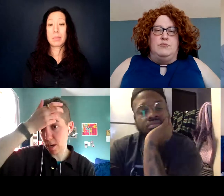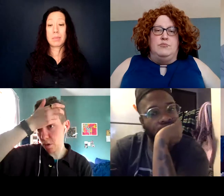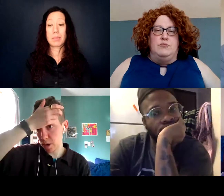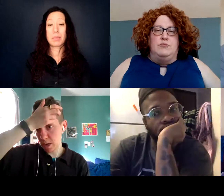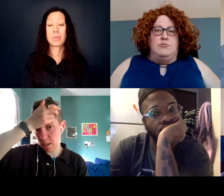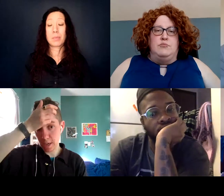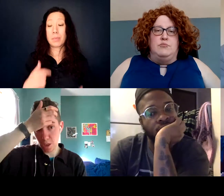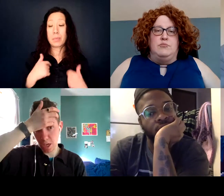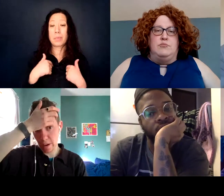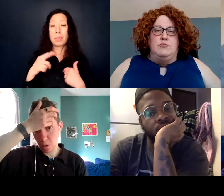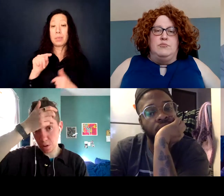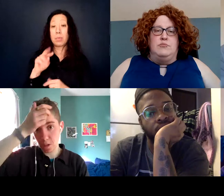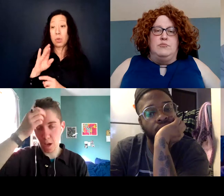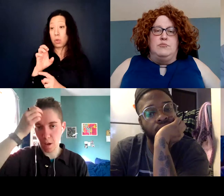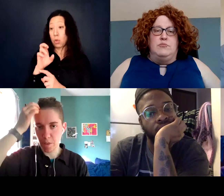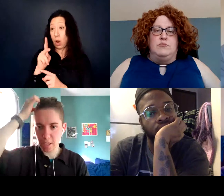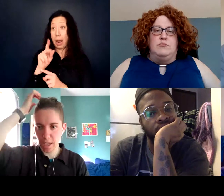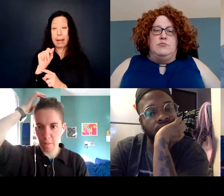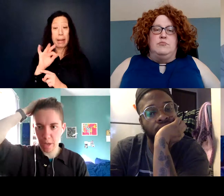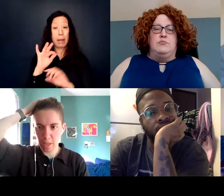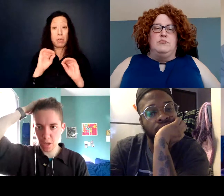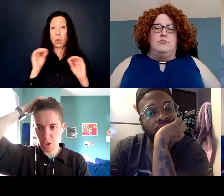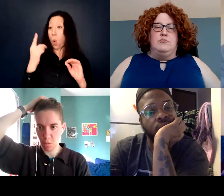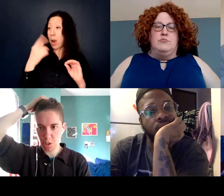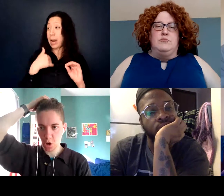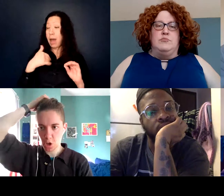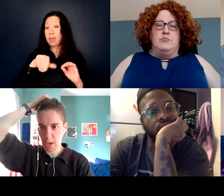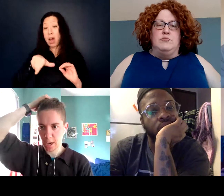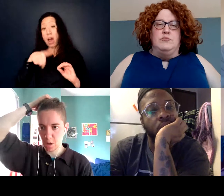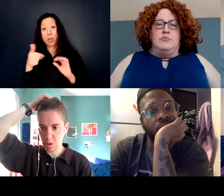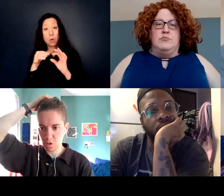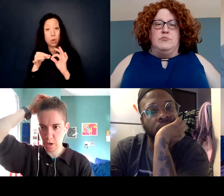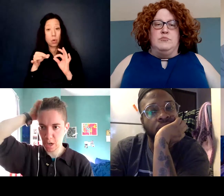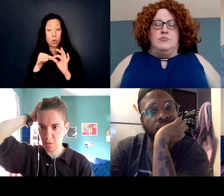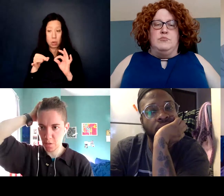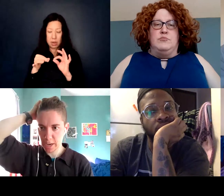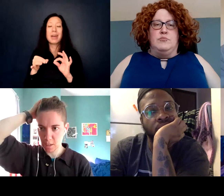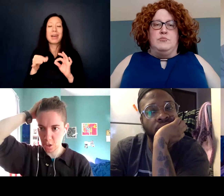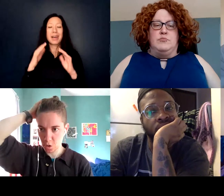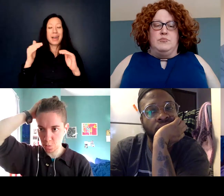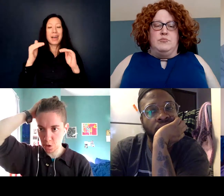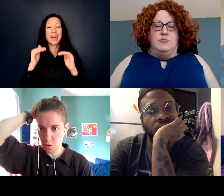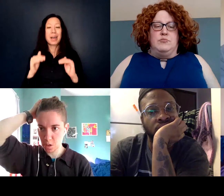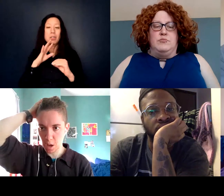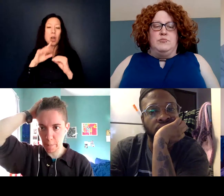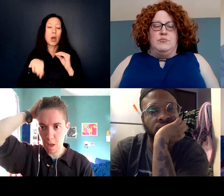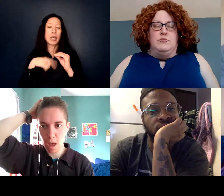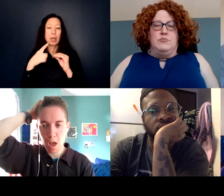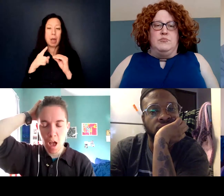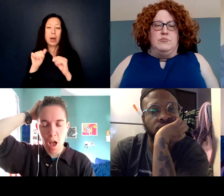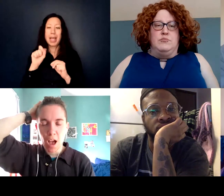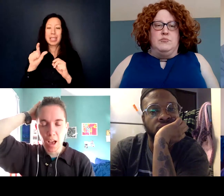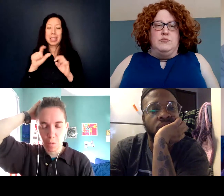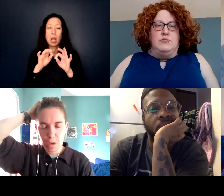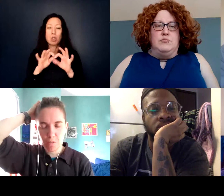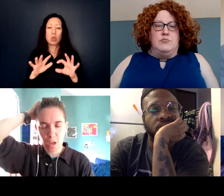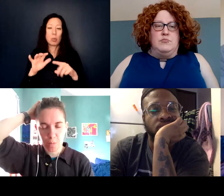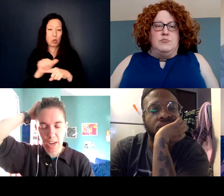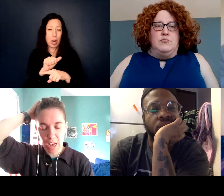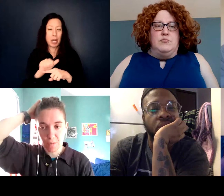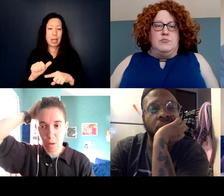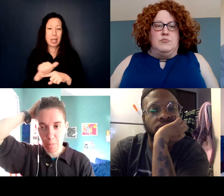This is track. If no one has anything else, the next item on the agenda was talking about the training for ASL interpreters.